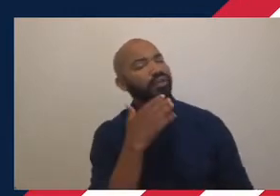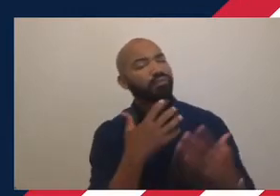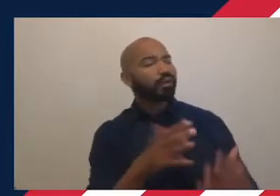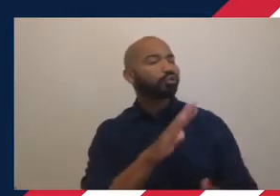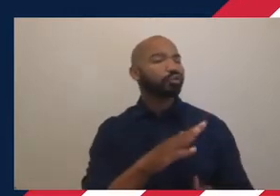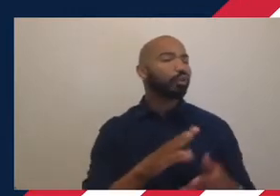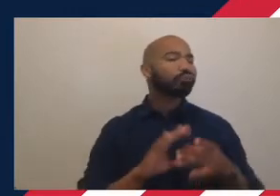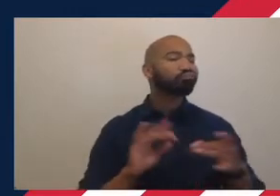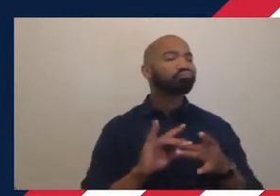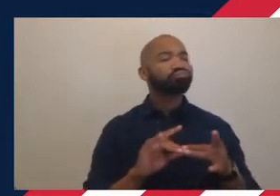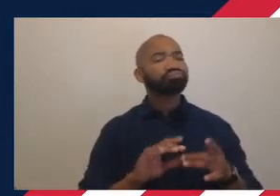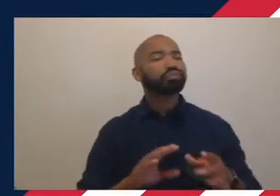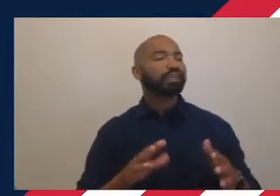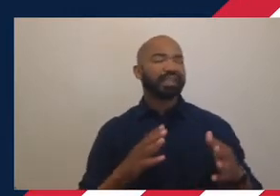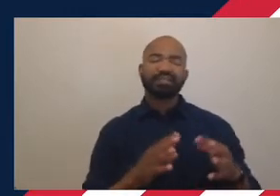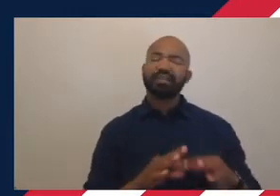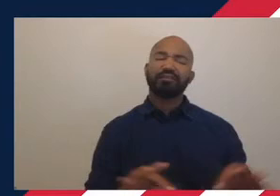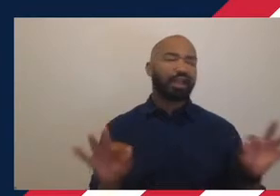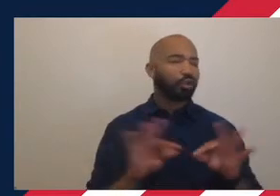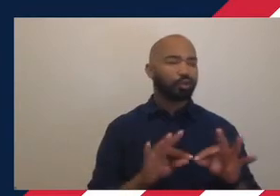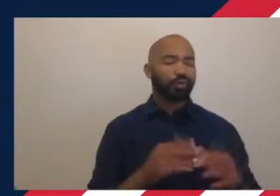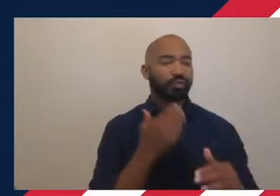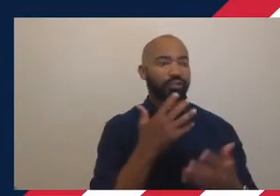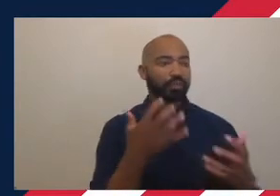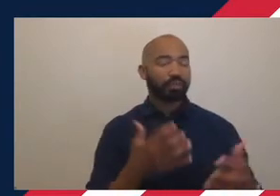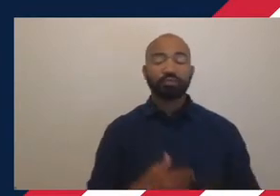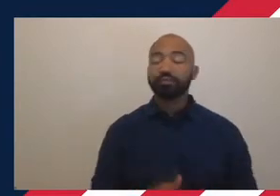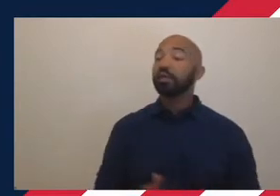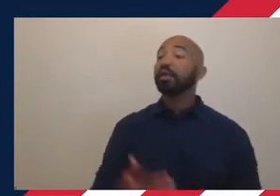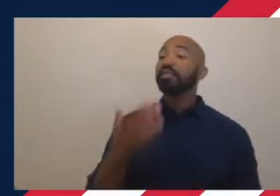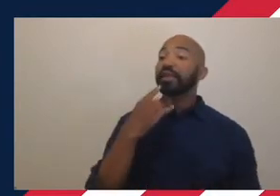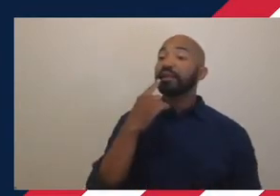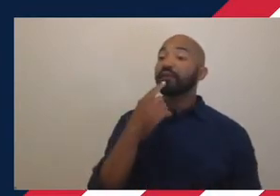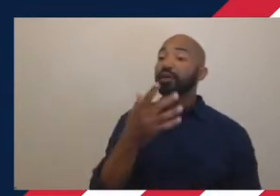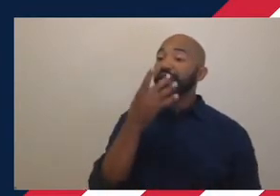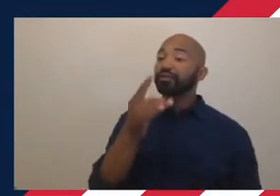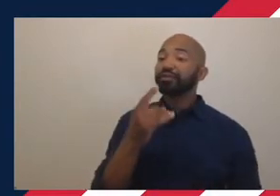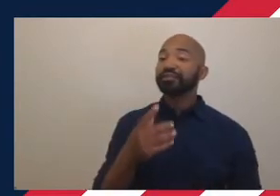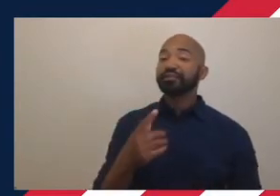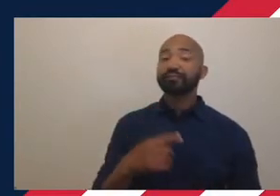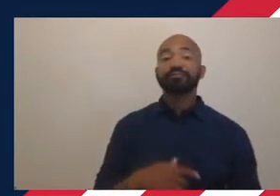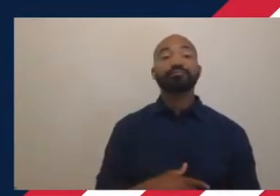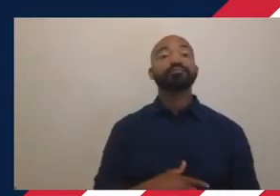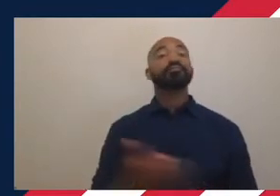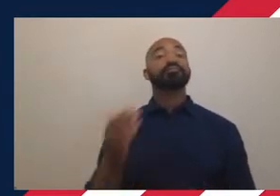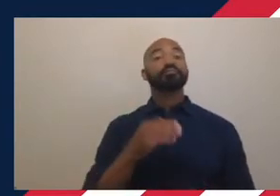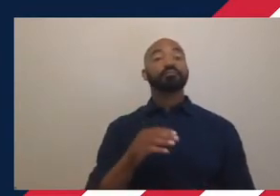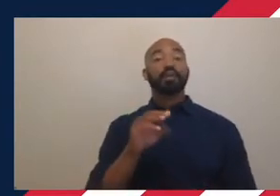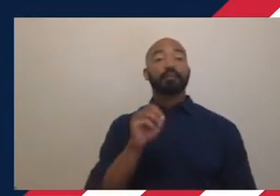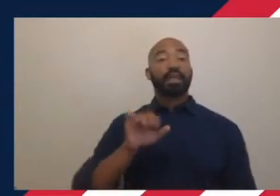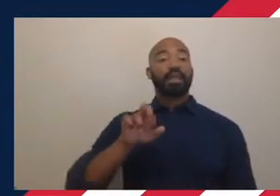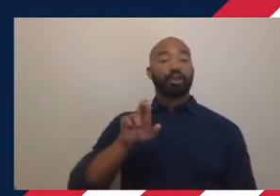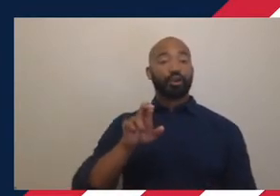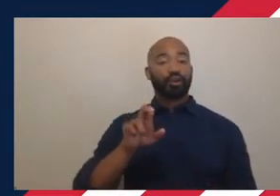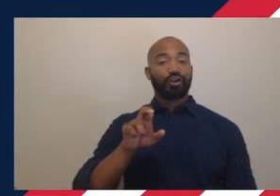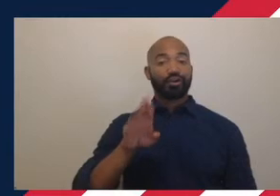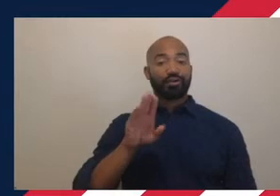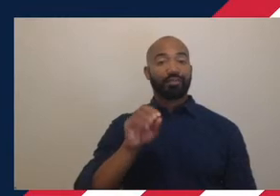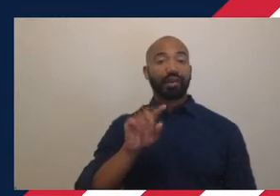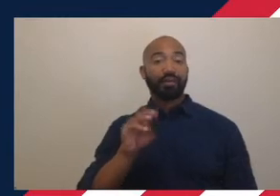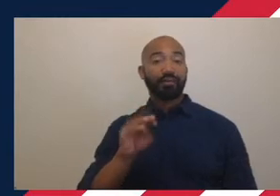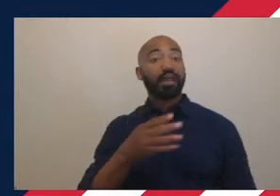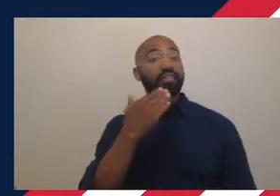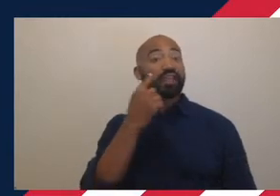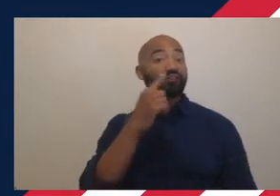We really appreciate your being here. Thank you. Thank you for your interest. Thank you. Thank you so much for representing Atlanta so well. It's